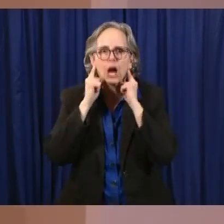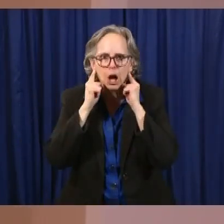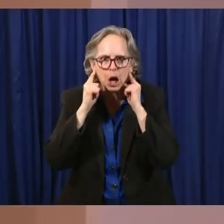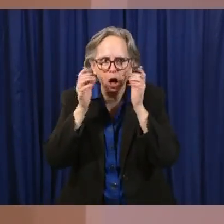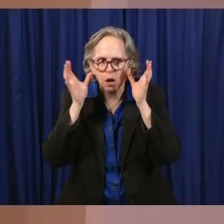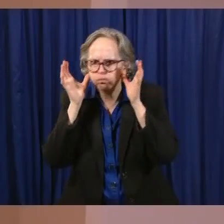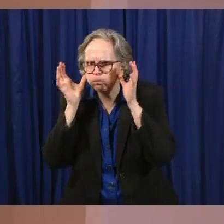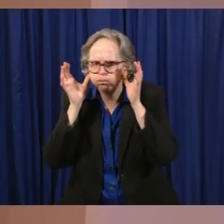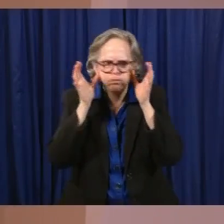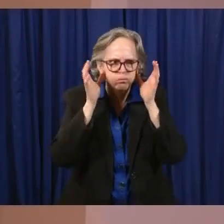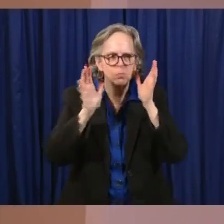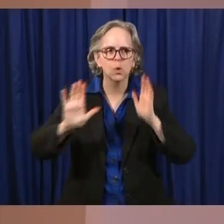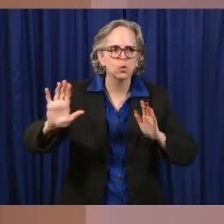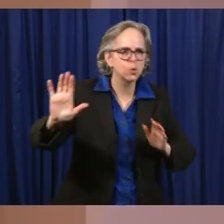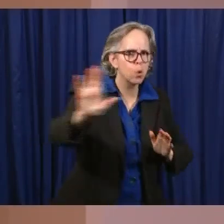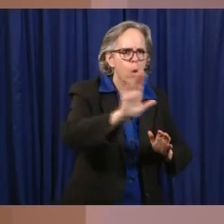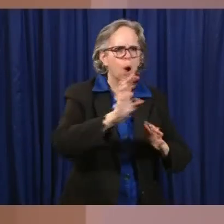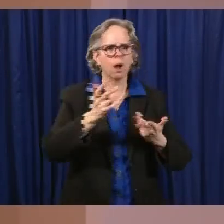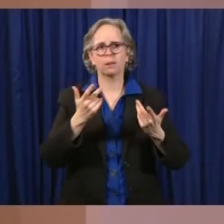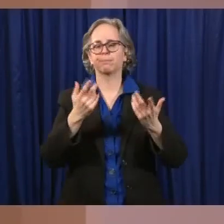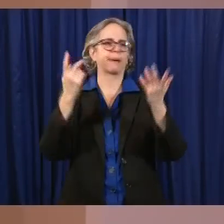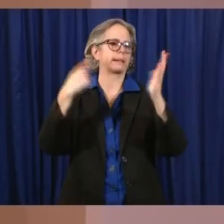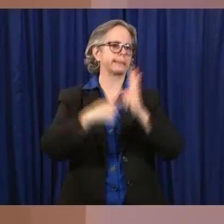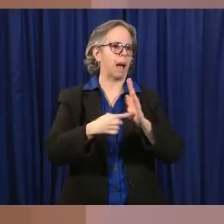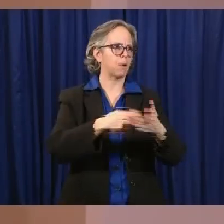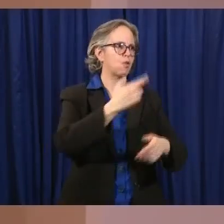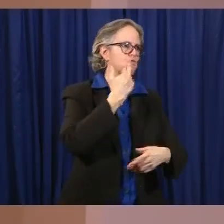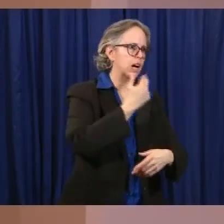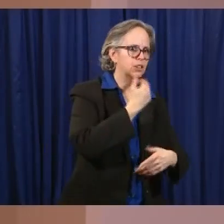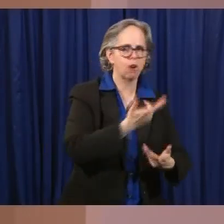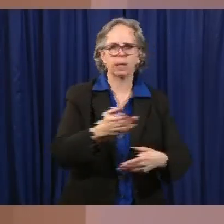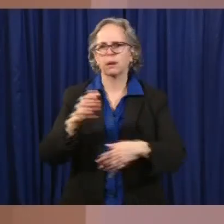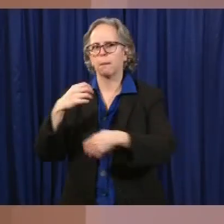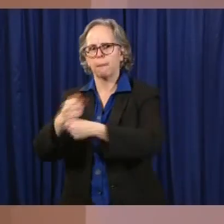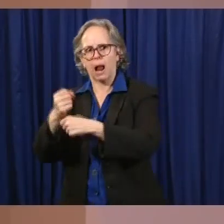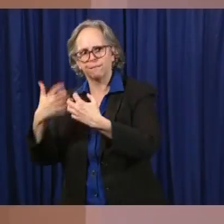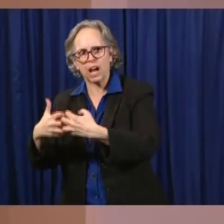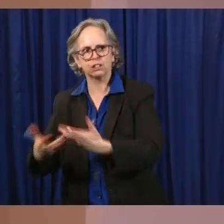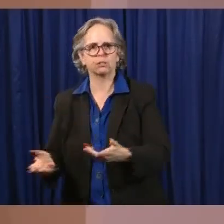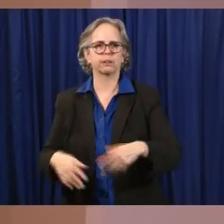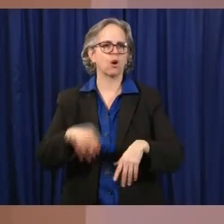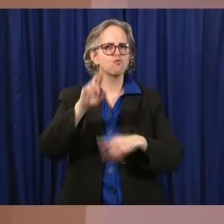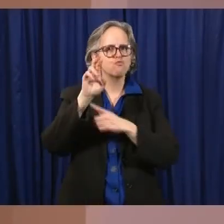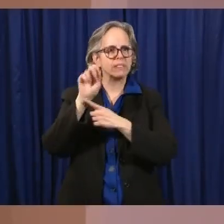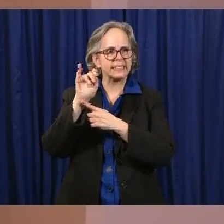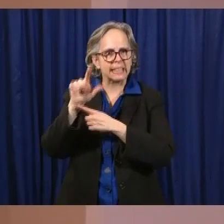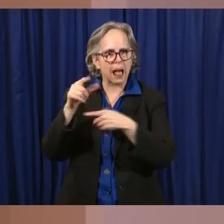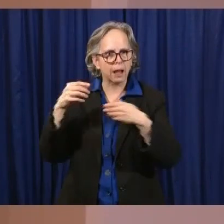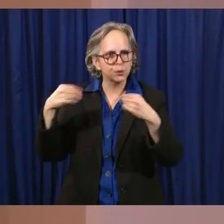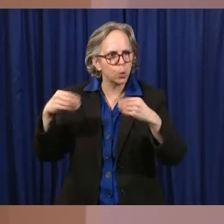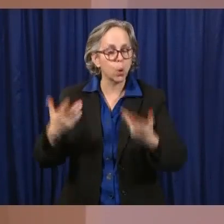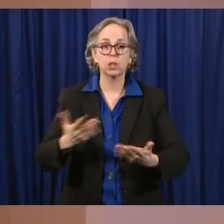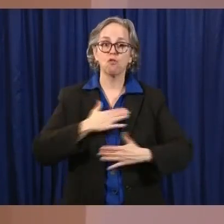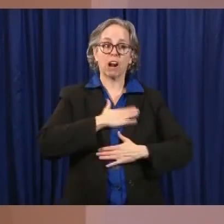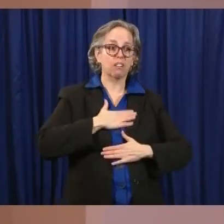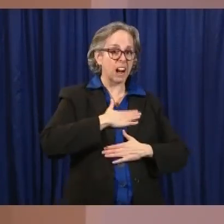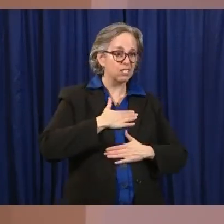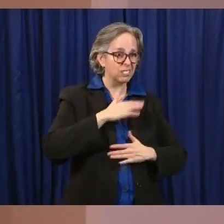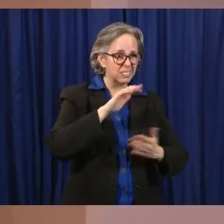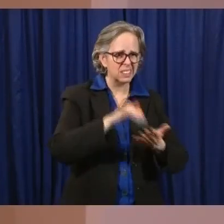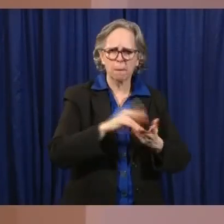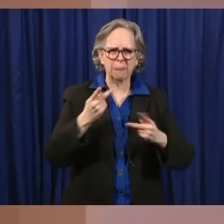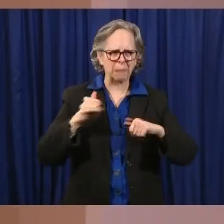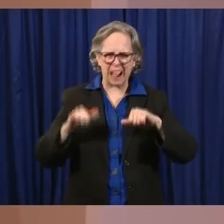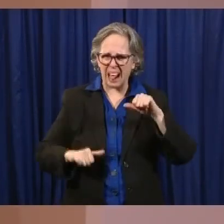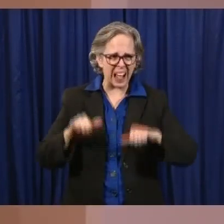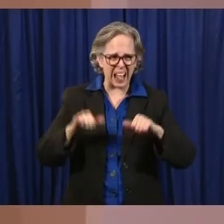groups: restaurants, manufacturers, retail, recreation, people who are seeking more certainty about their future.